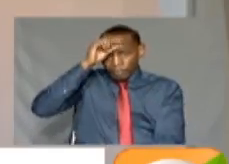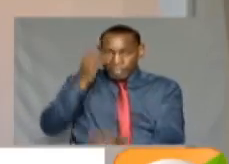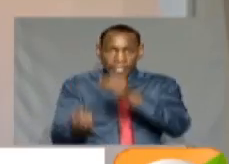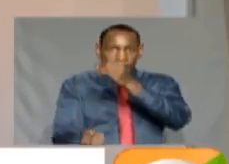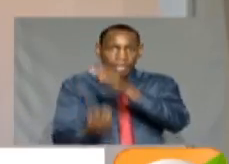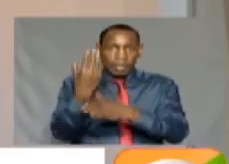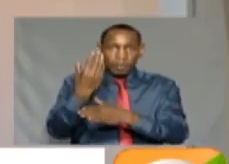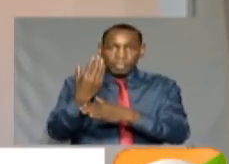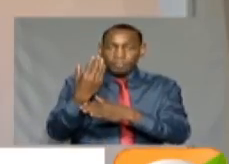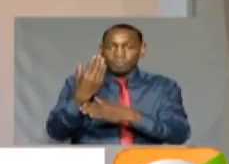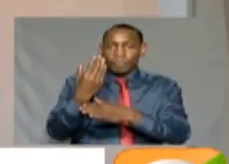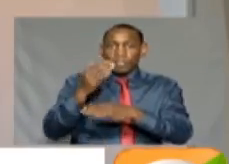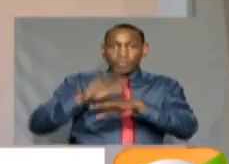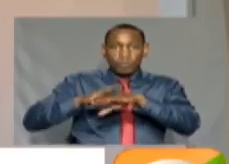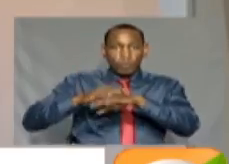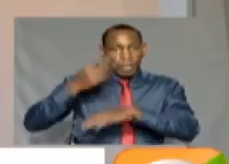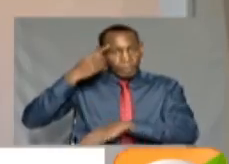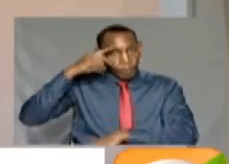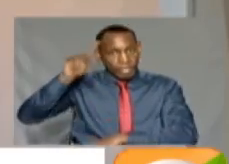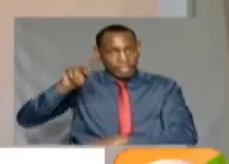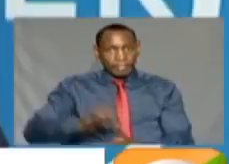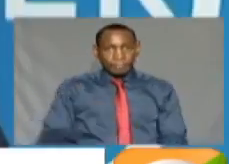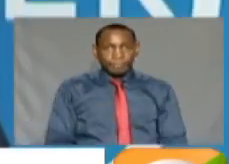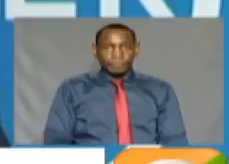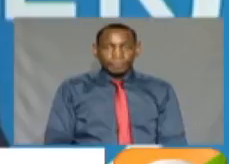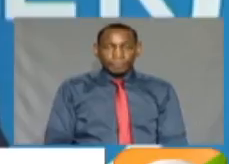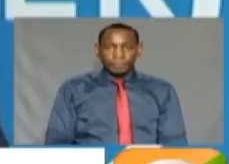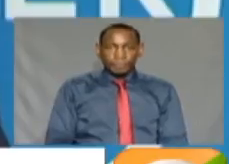formulating right policies.